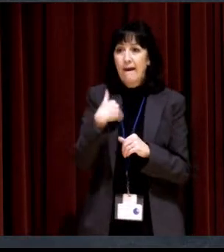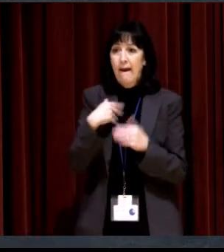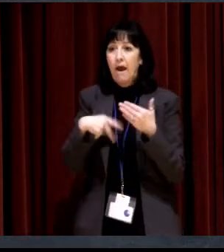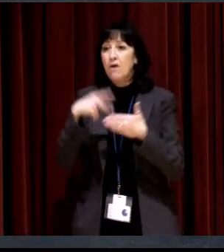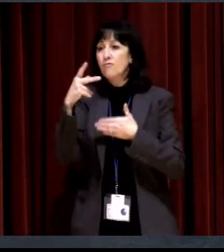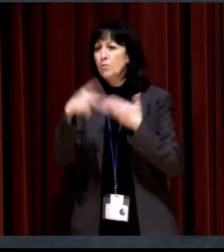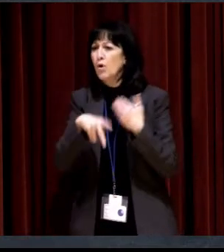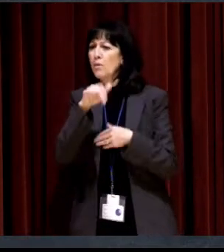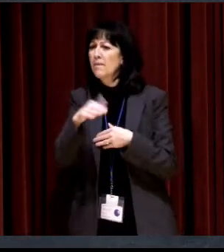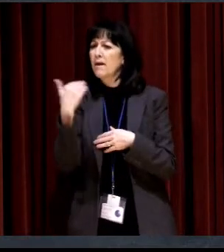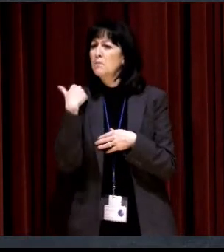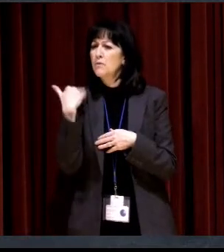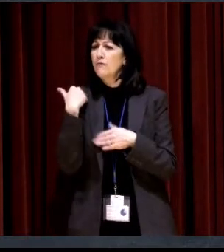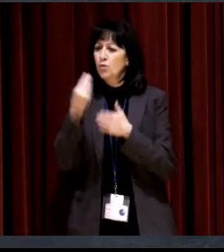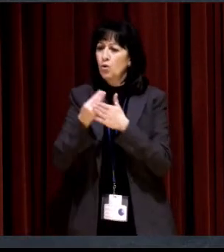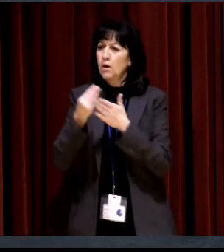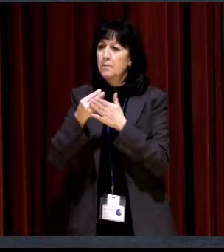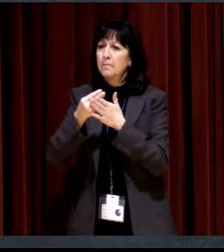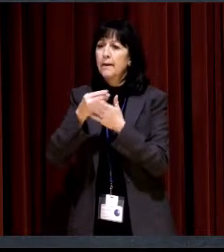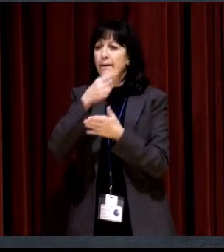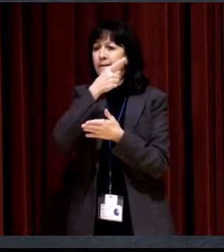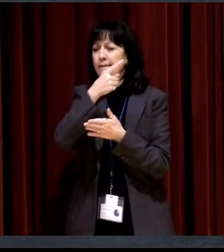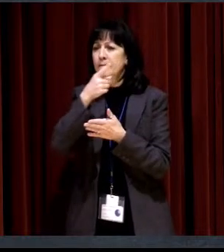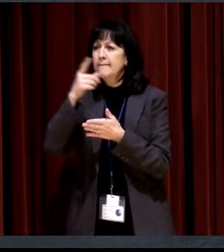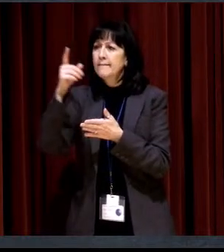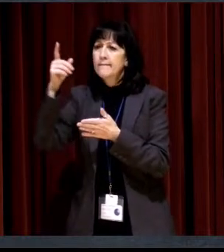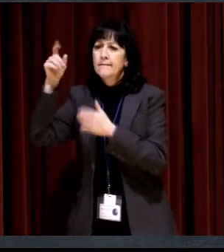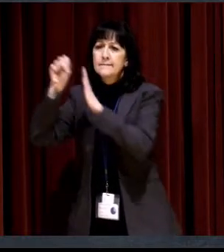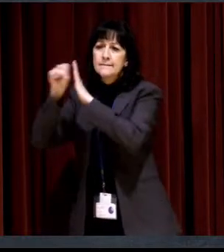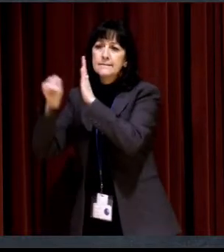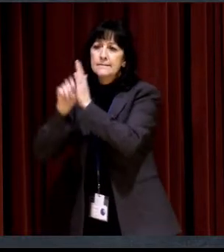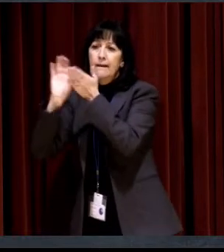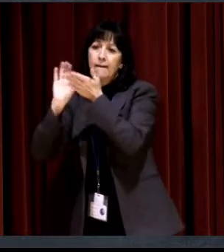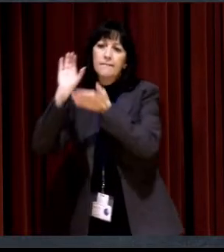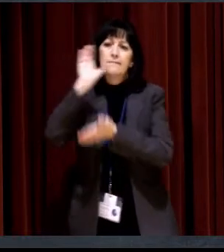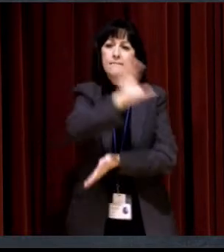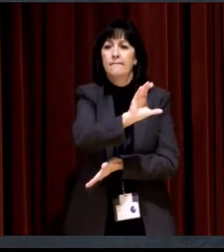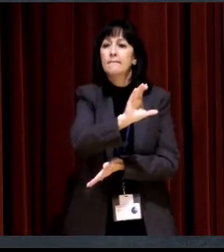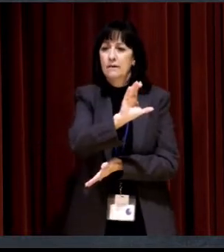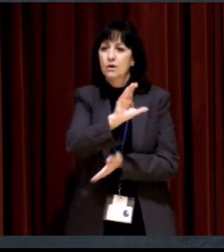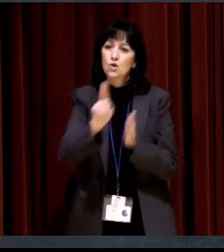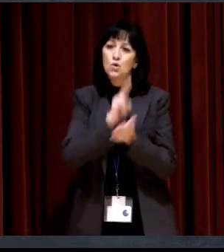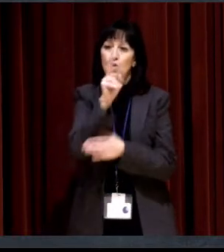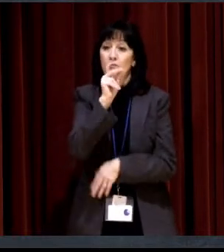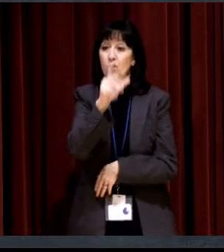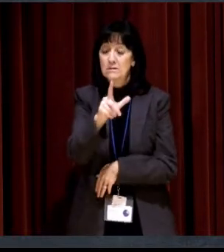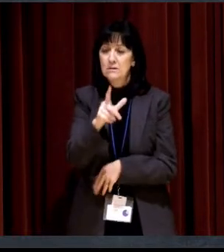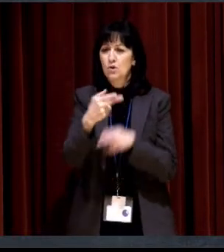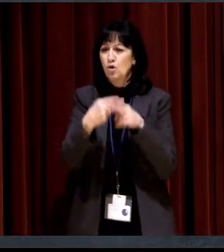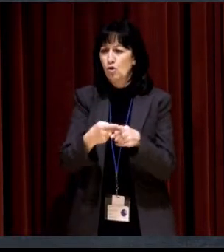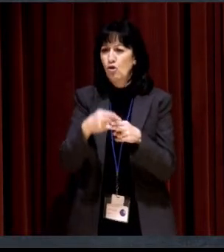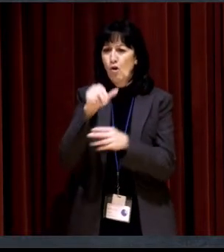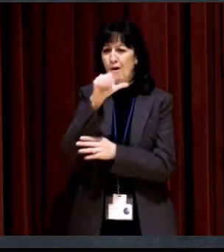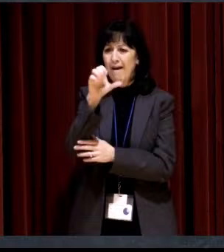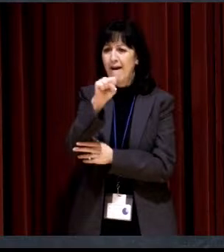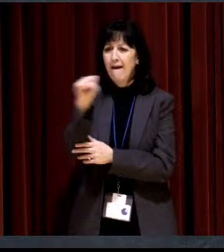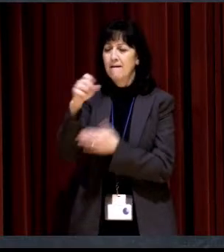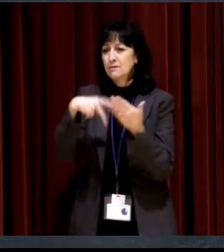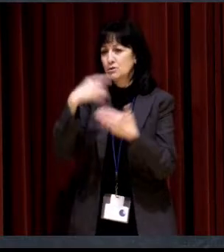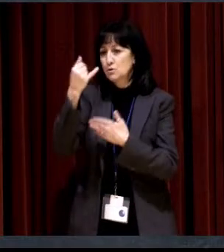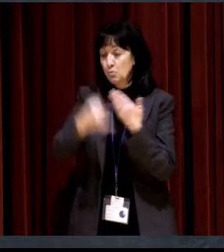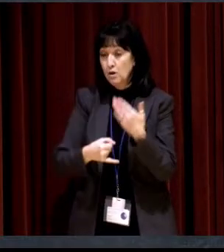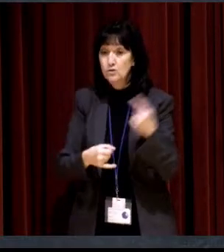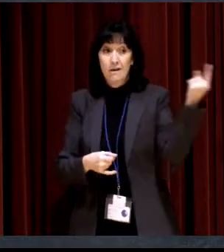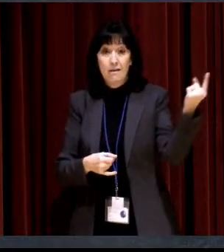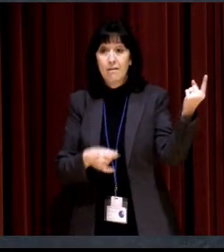grant given by the state for the Access Project, and so you have them coming in, and you're meeting with them,